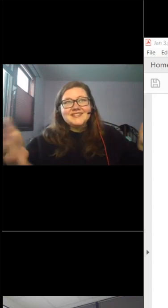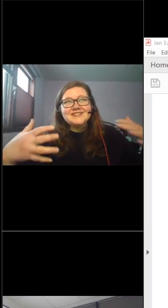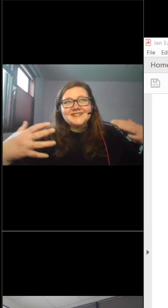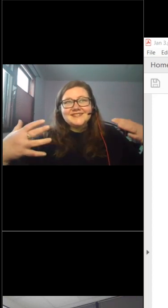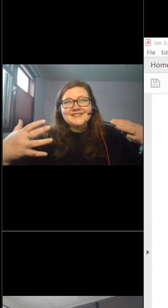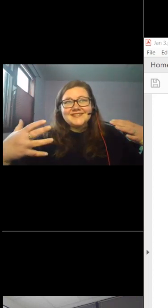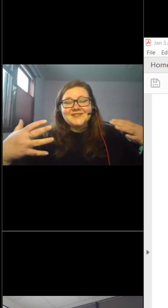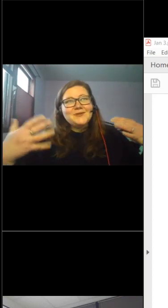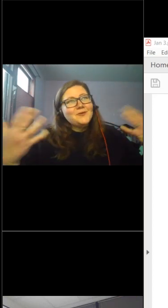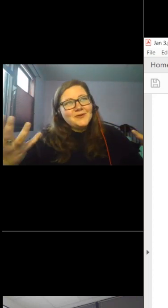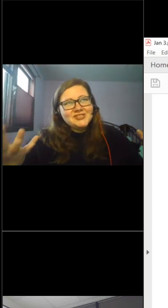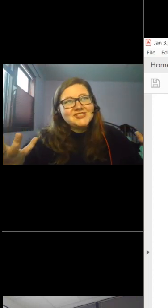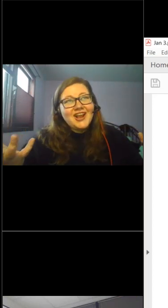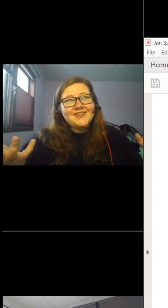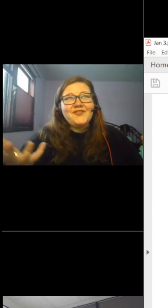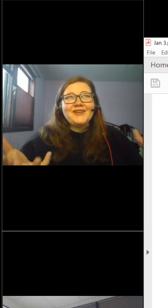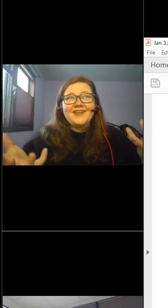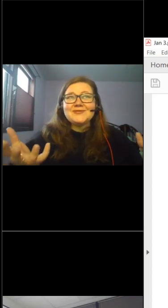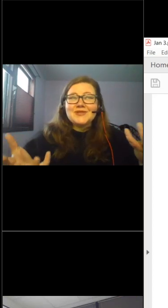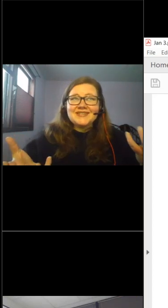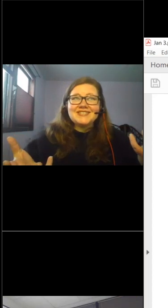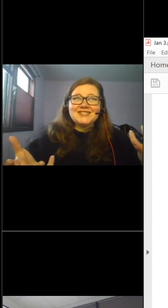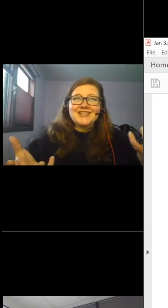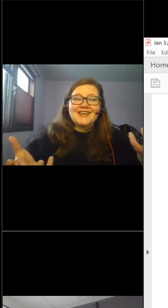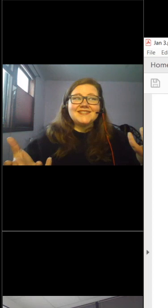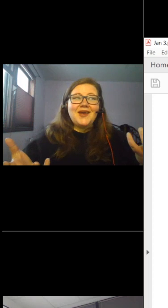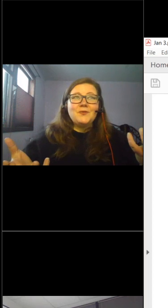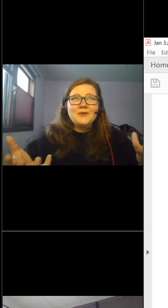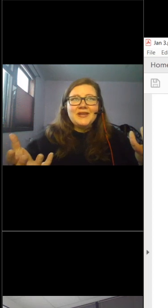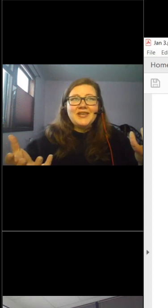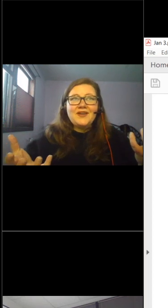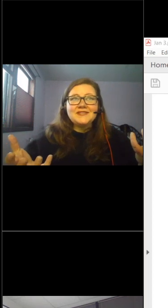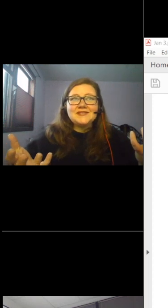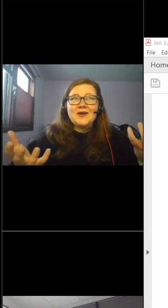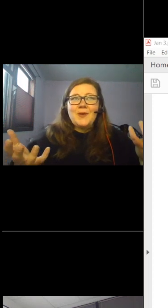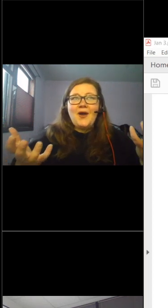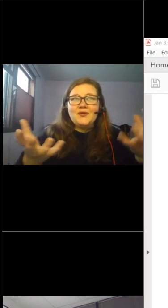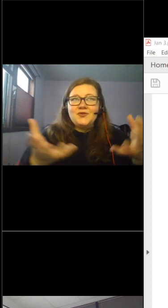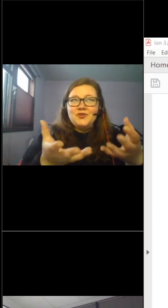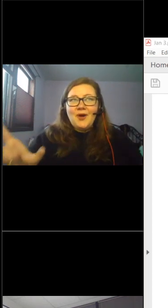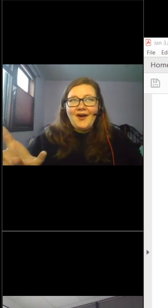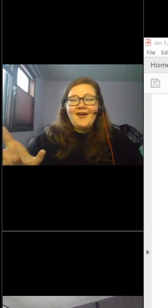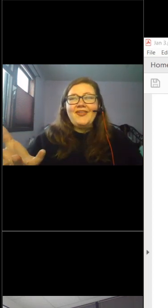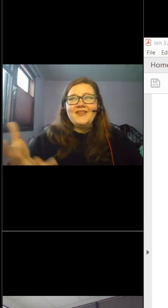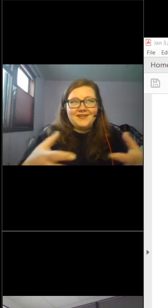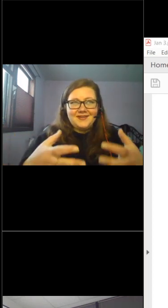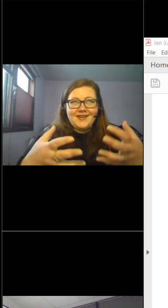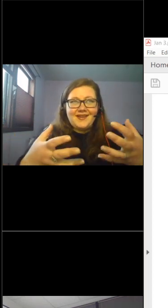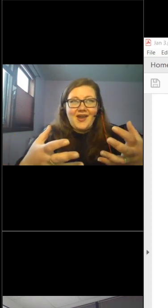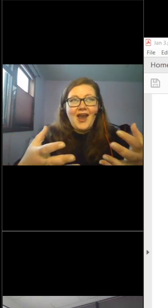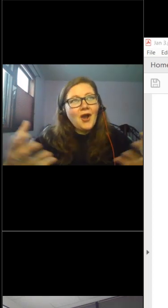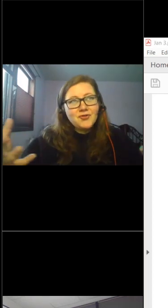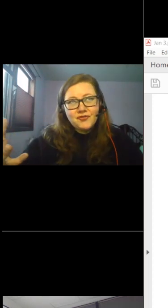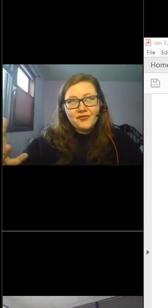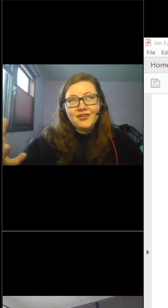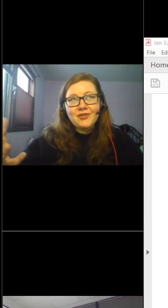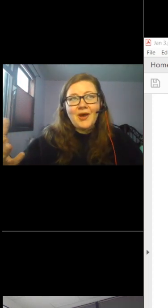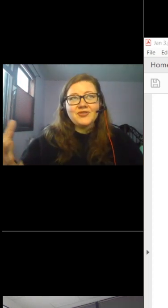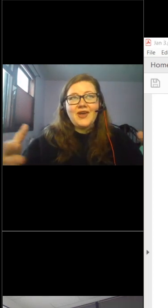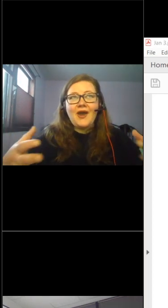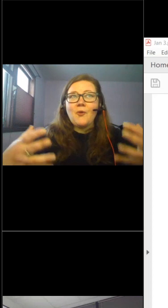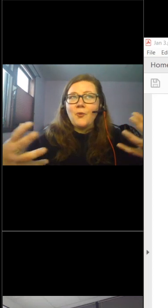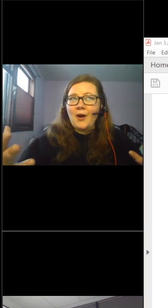that we were just trying to figure out some of the logistics, and we were curious about you all, how you